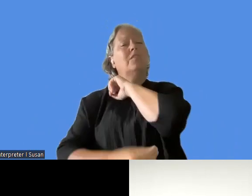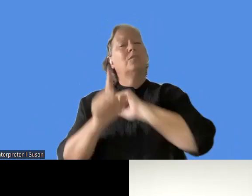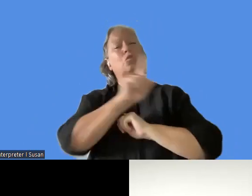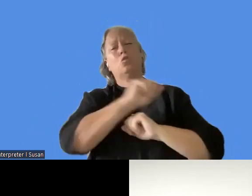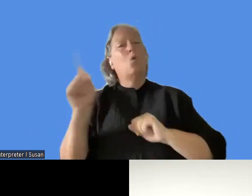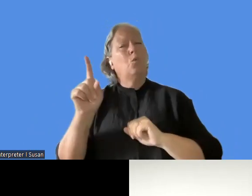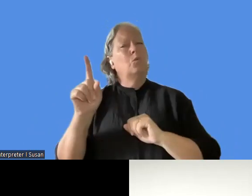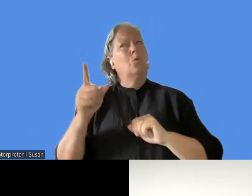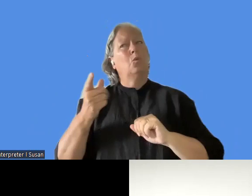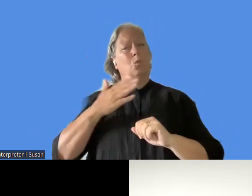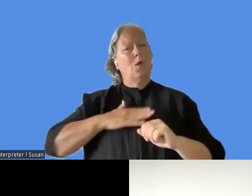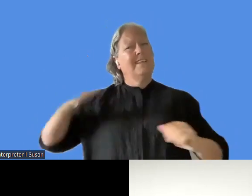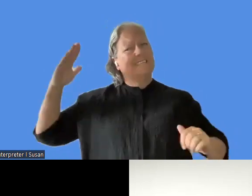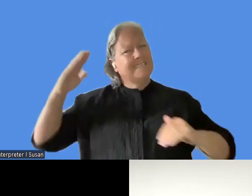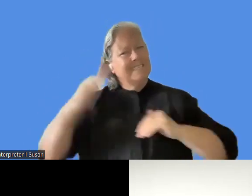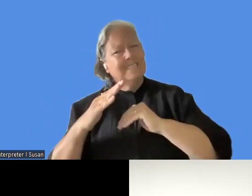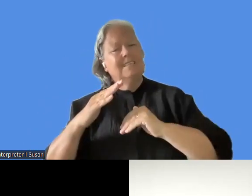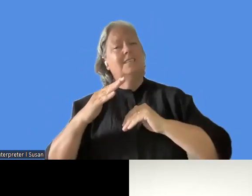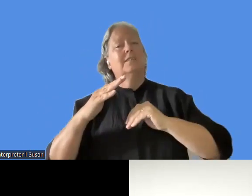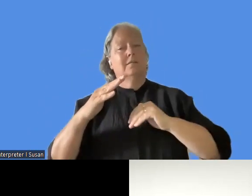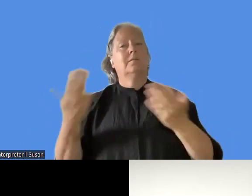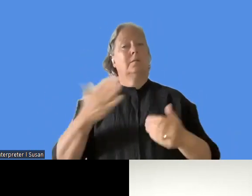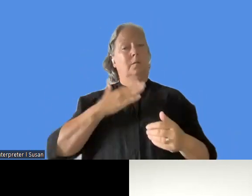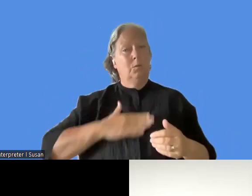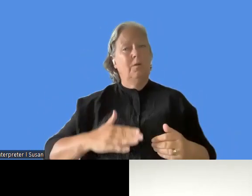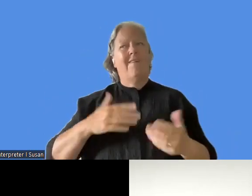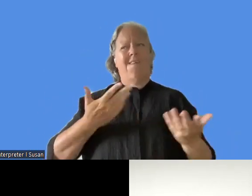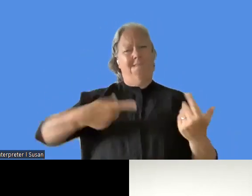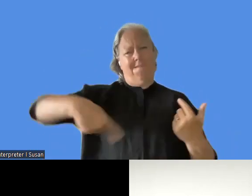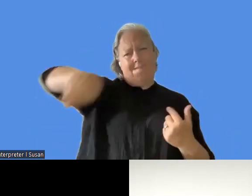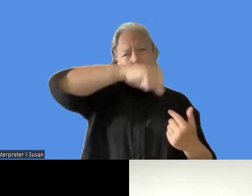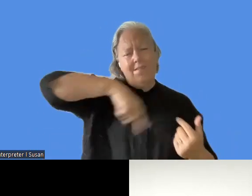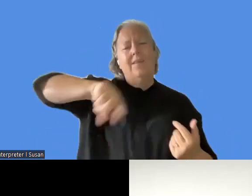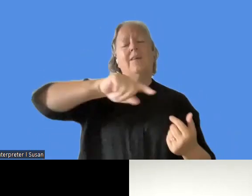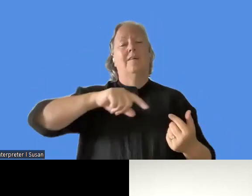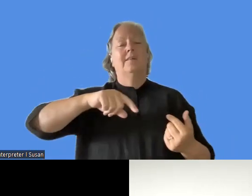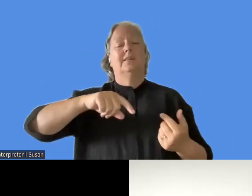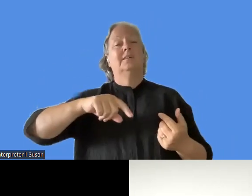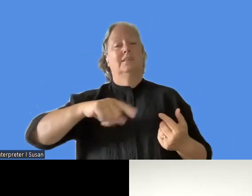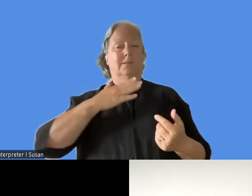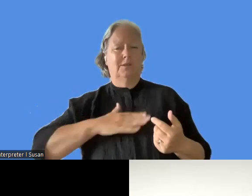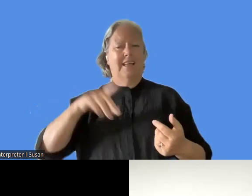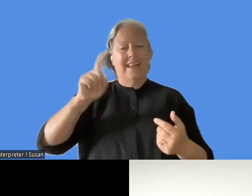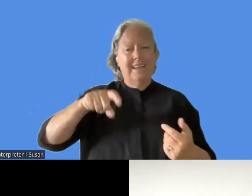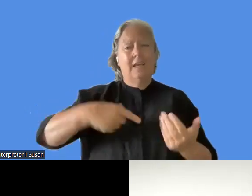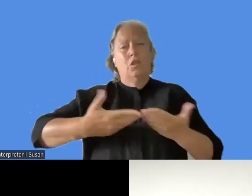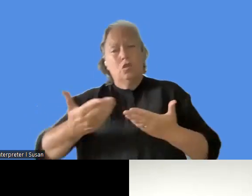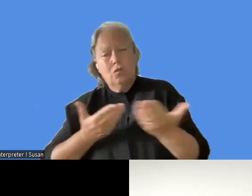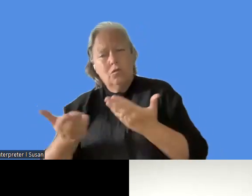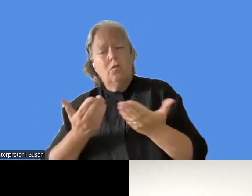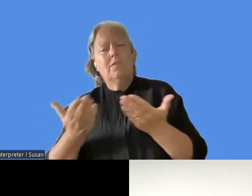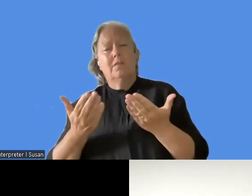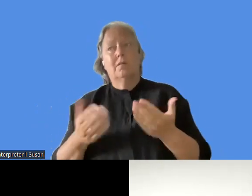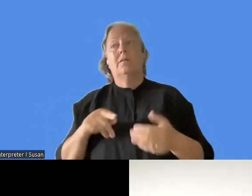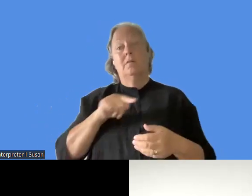covers a wider range of area and a group of people. So this should ensure that the needs and services for the people